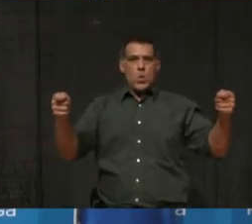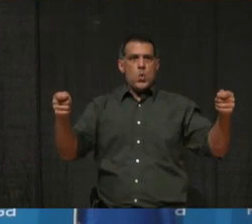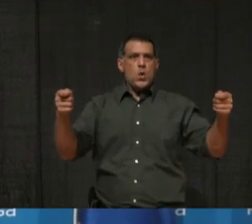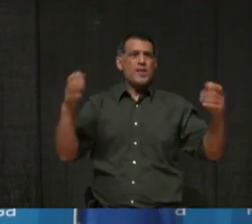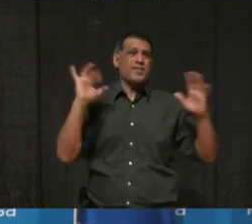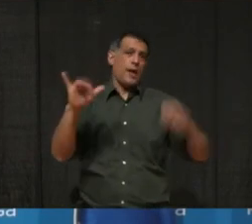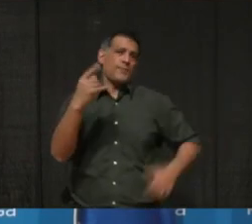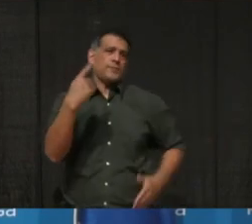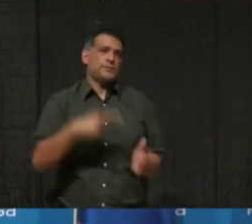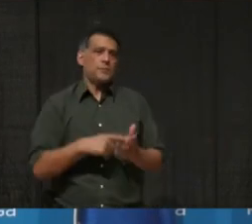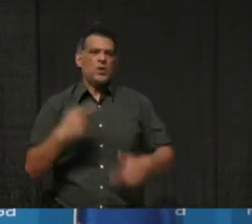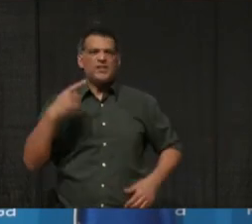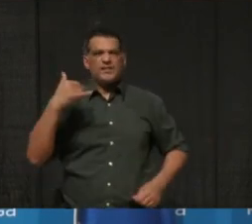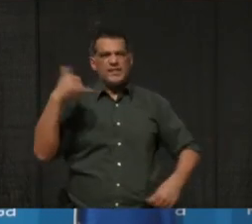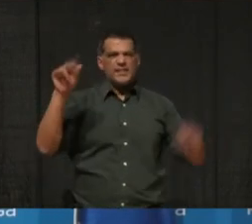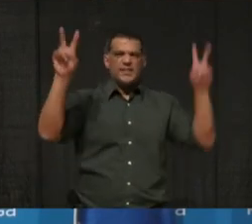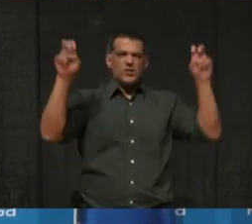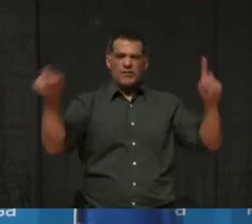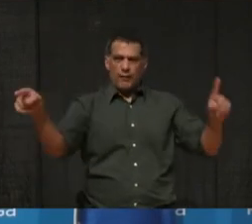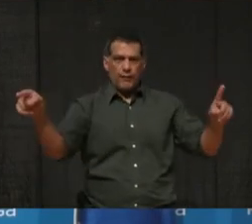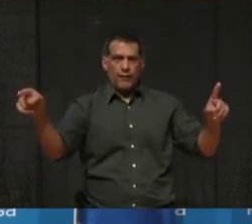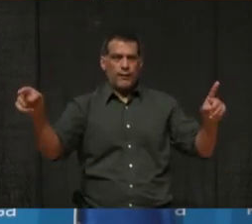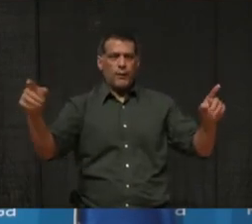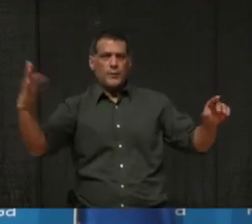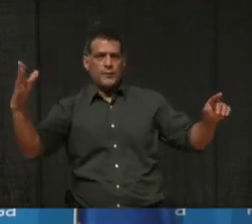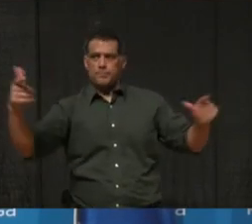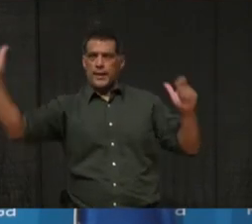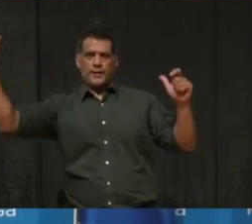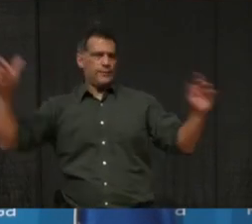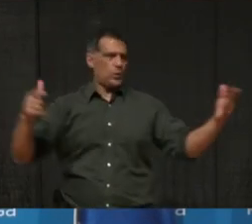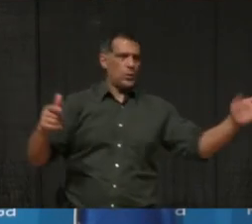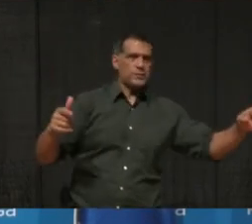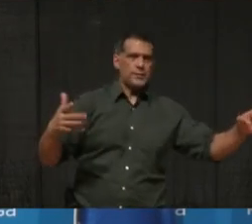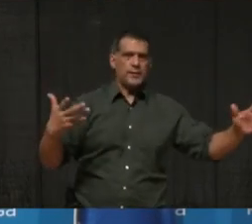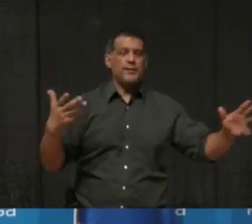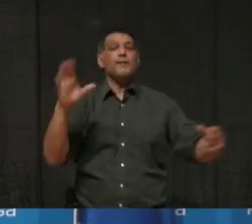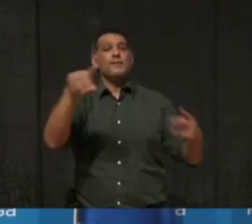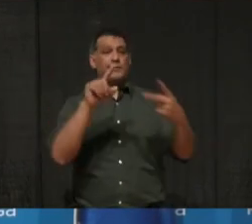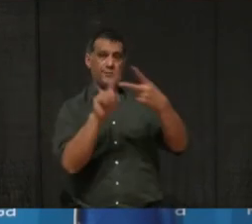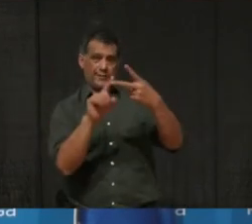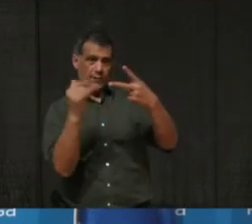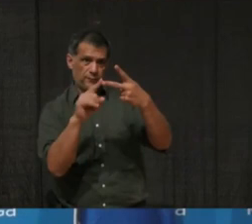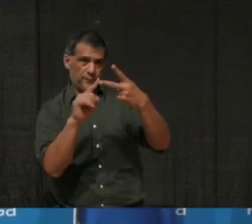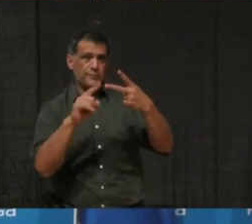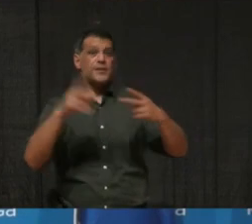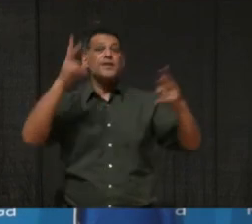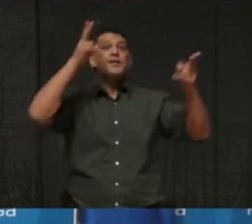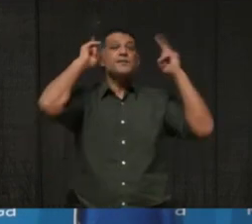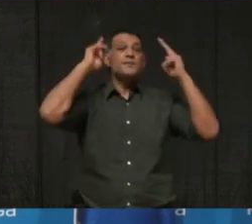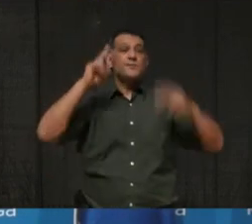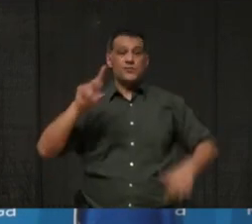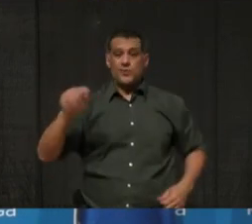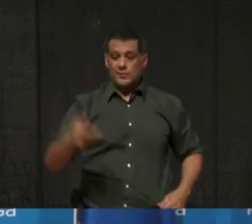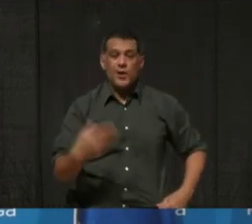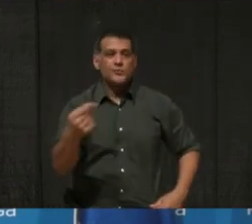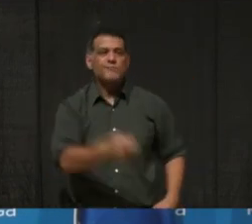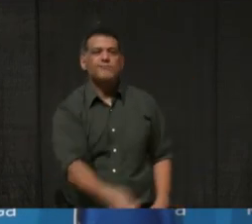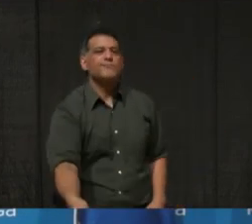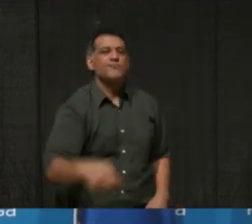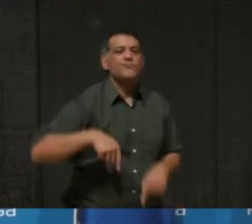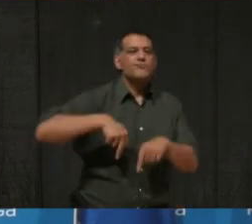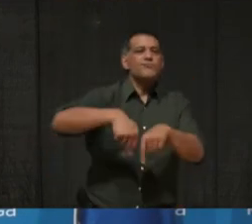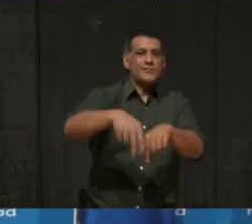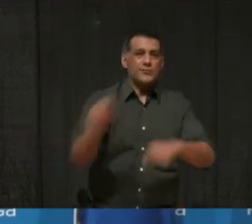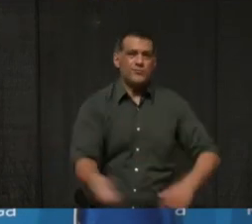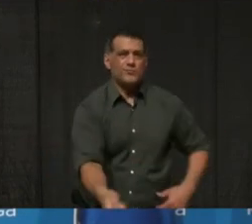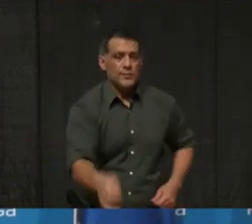issues could result. On the dog grooming, the pet grooming, dog walking, dog grooming, we very much see